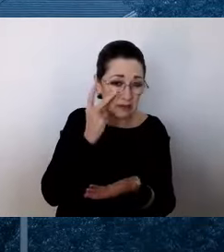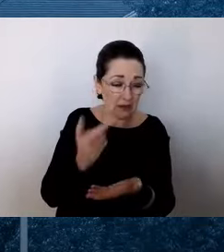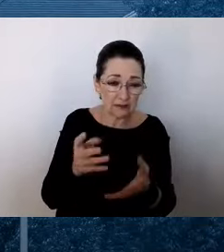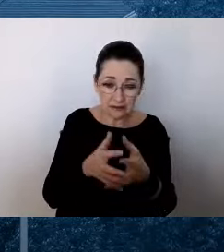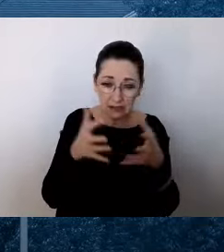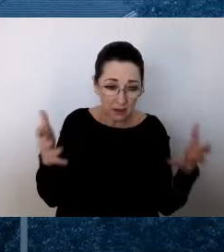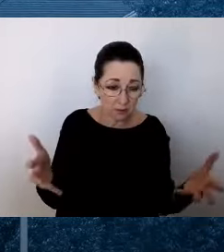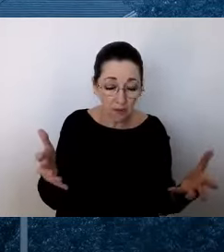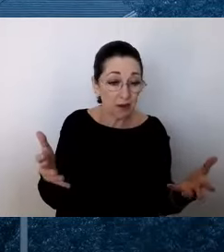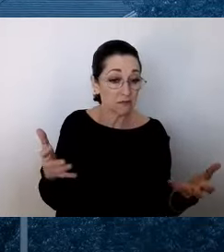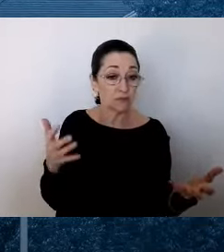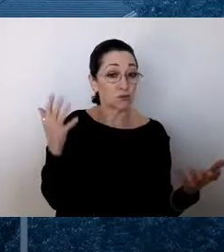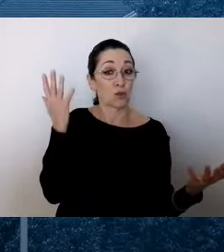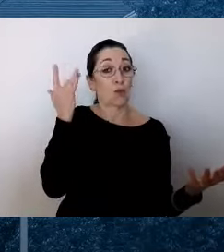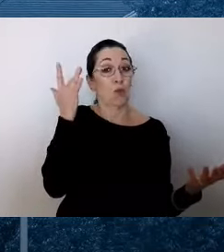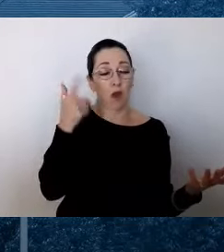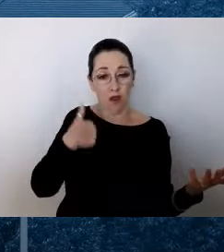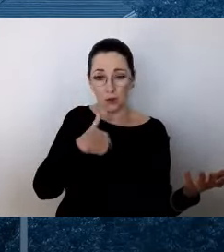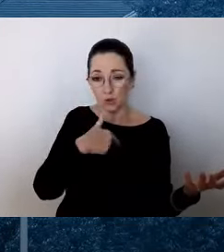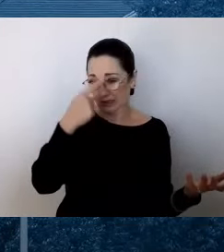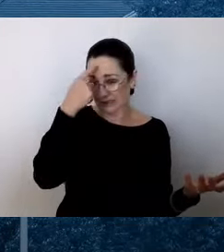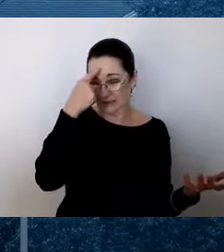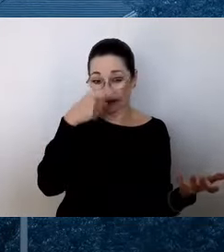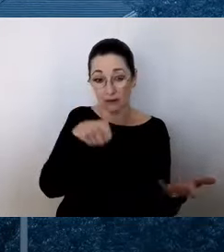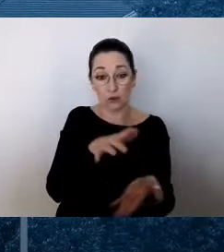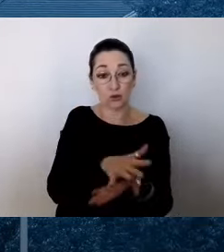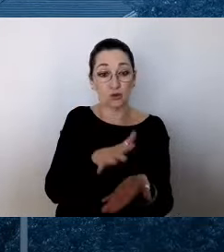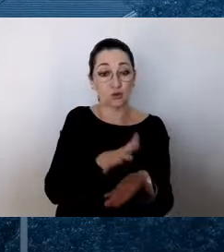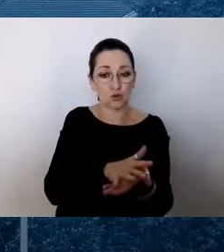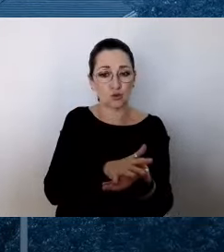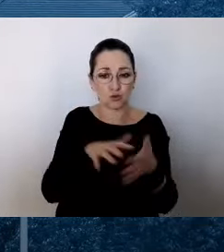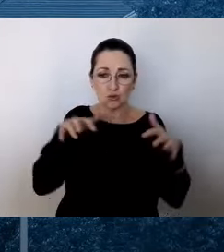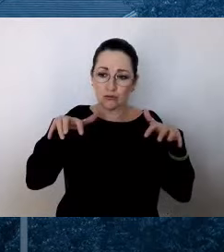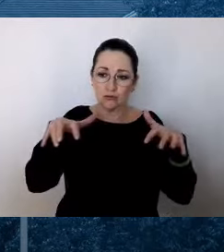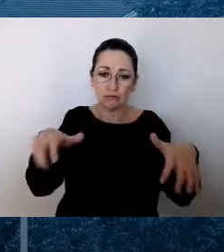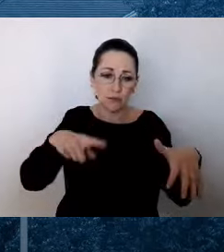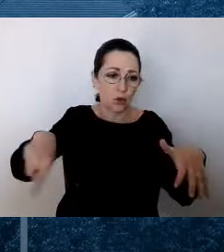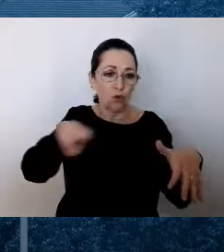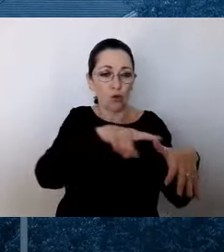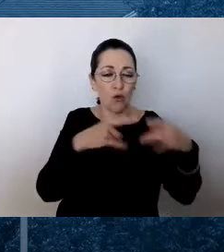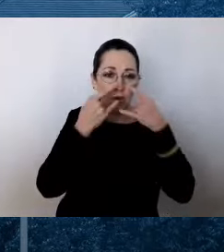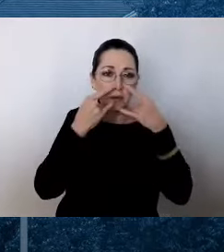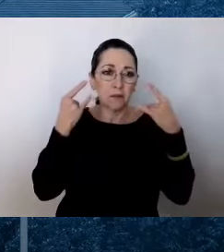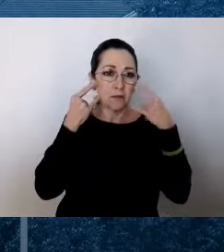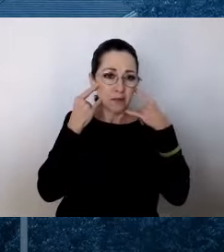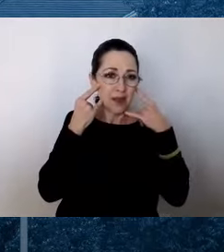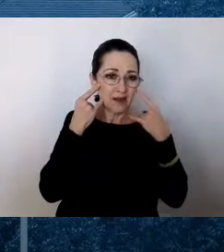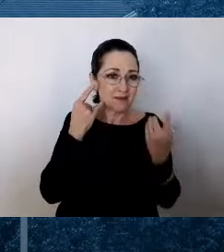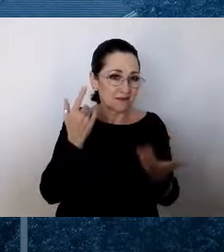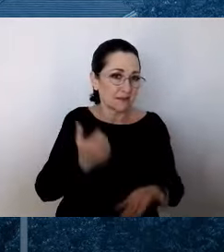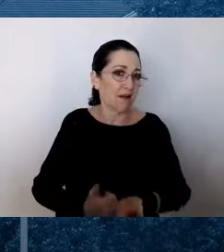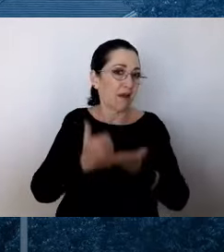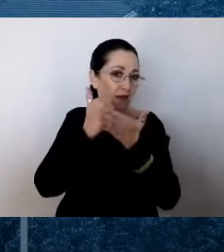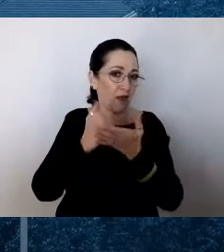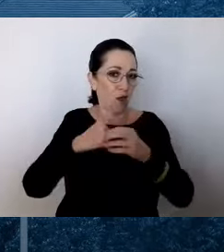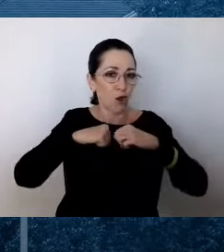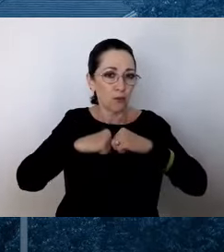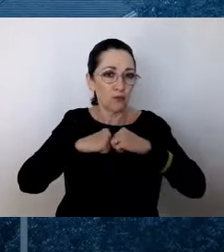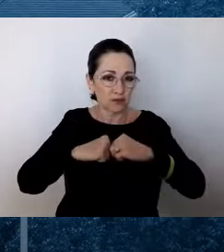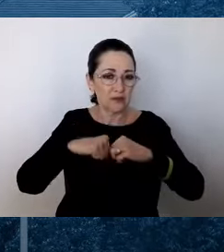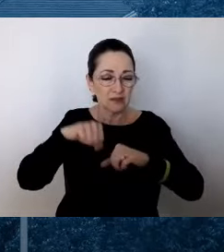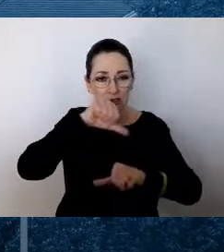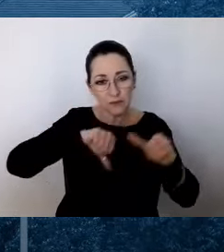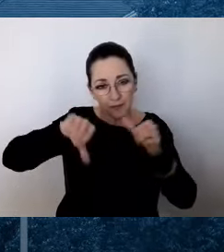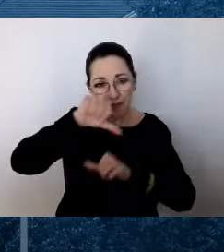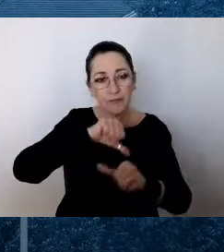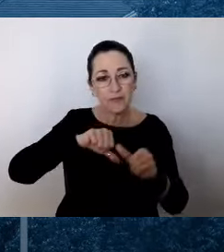mask wearing in schools. So we know that is making a difference. We also, though, we do know that